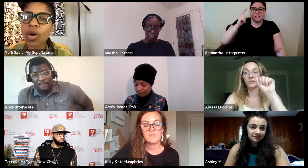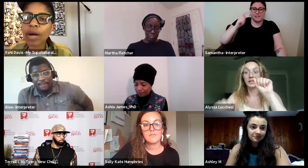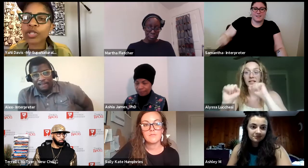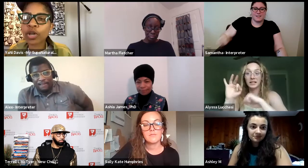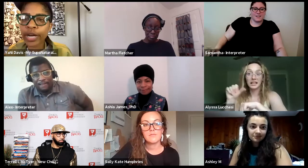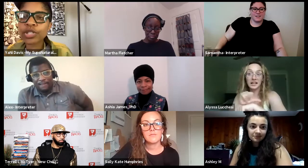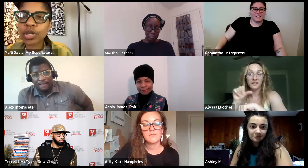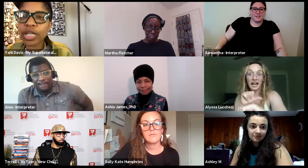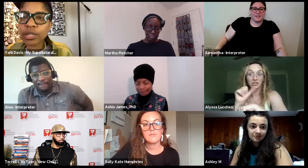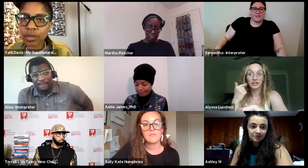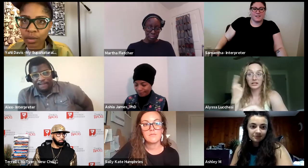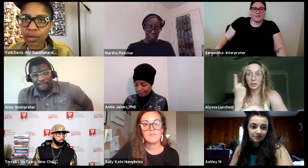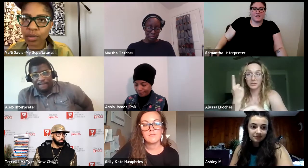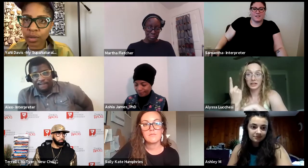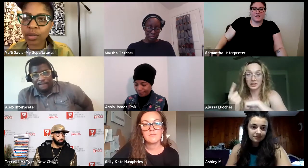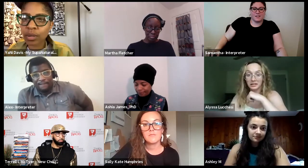Oh, I'm sorry. Let's